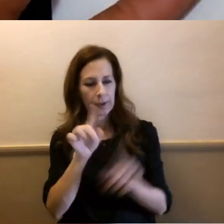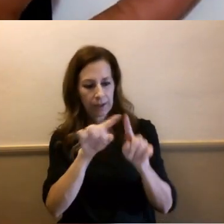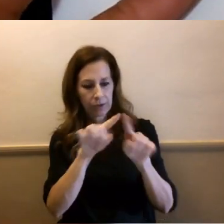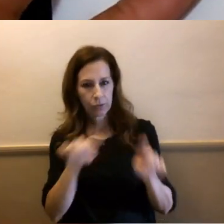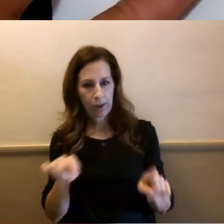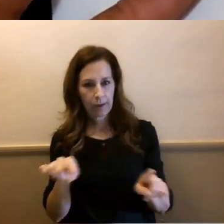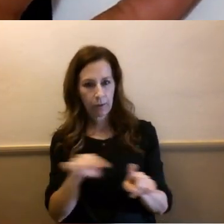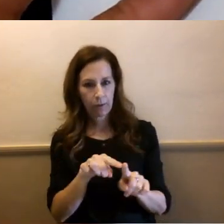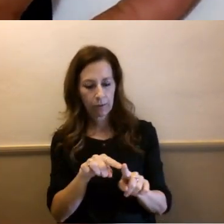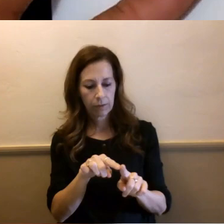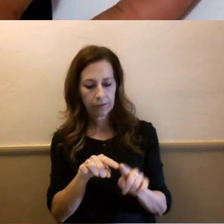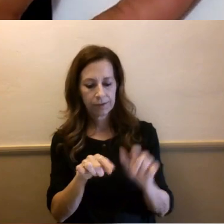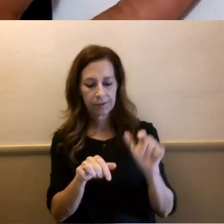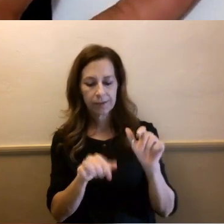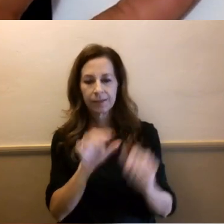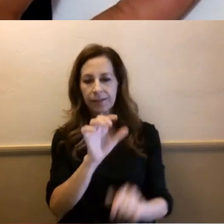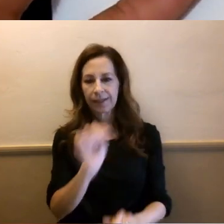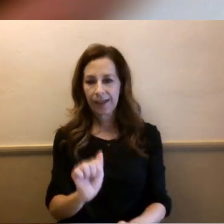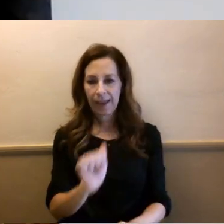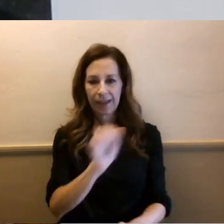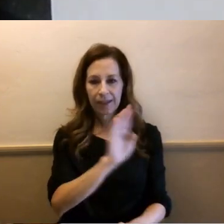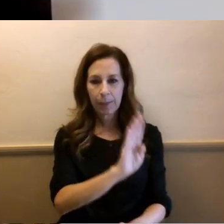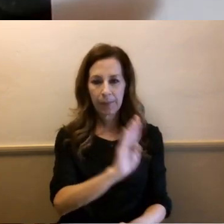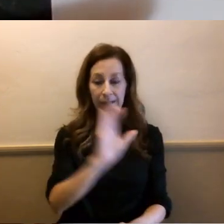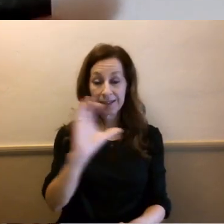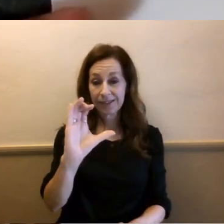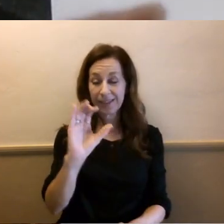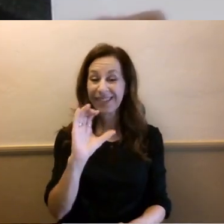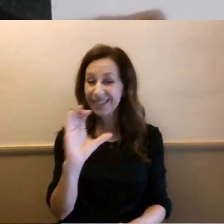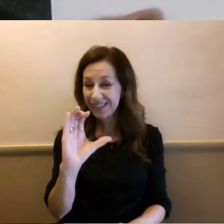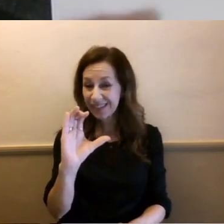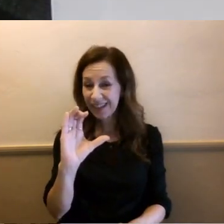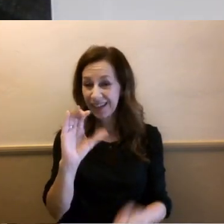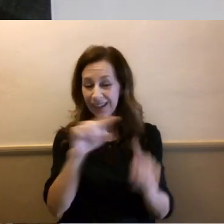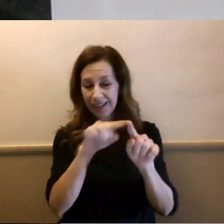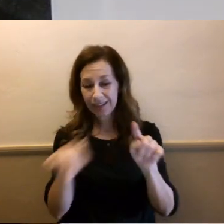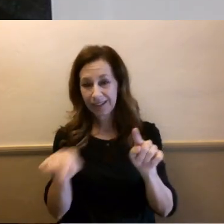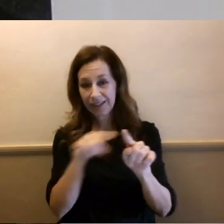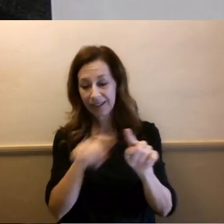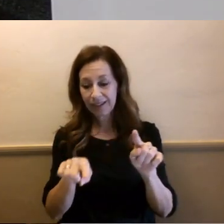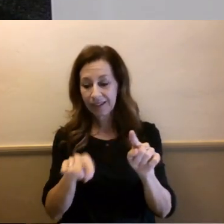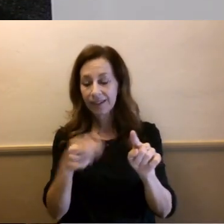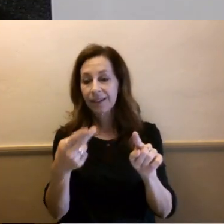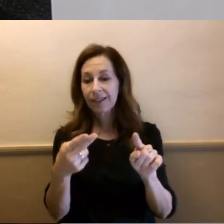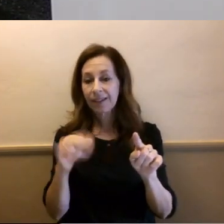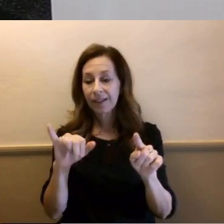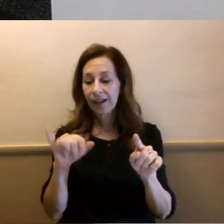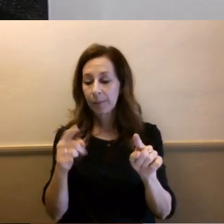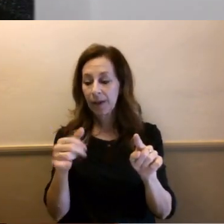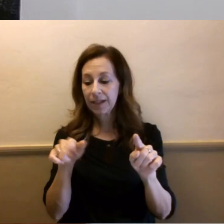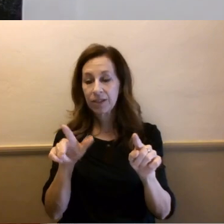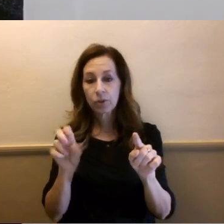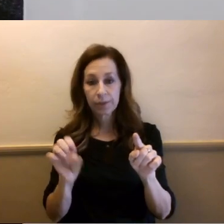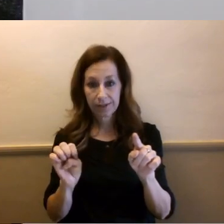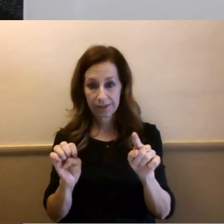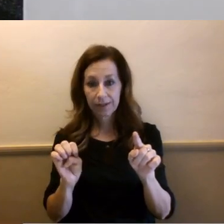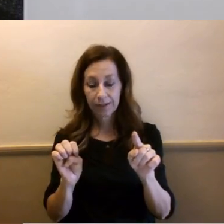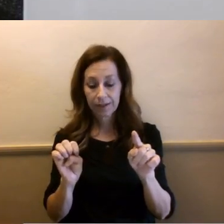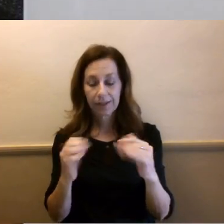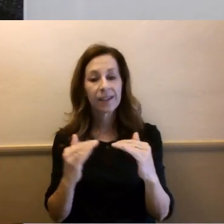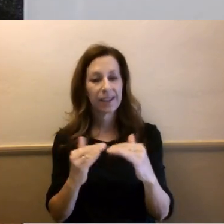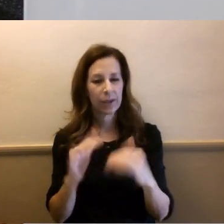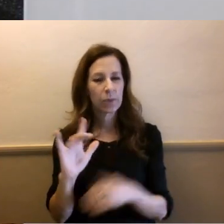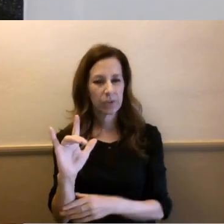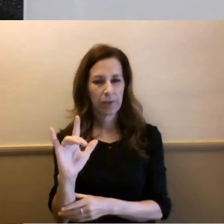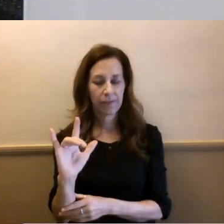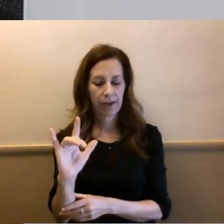triangles, A, B, and C. C is always the hypotenuse. All right, so that's why in this case it